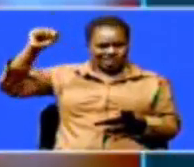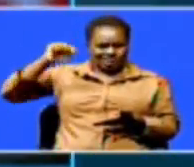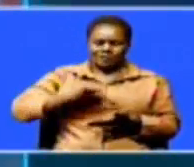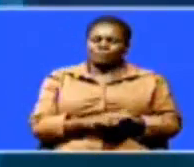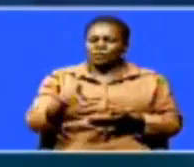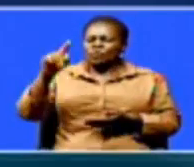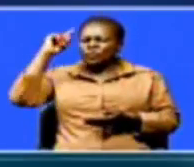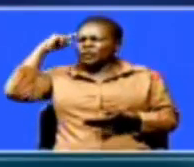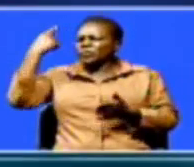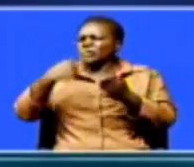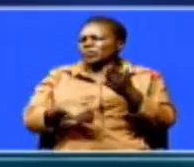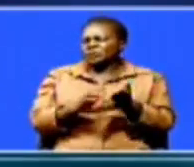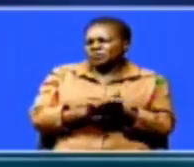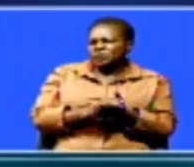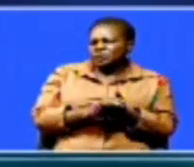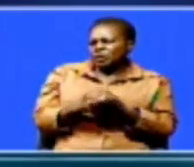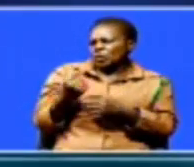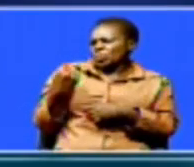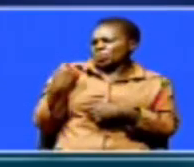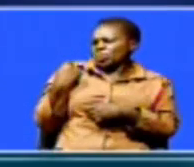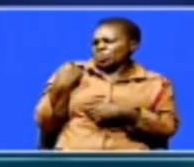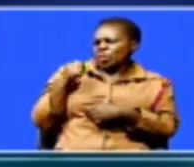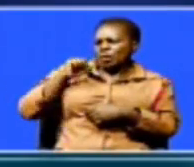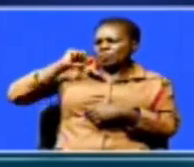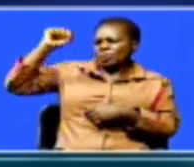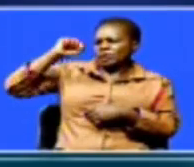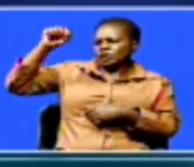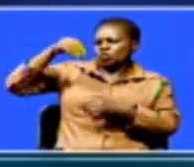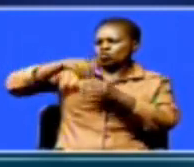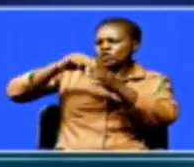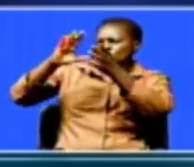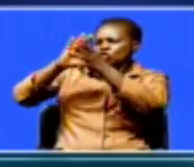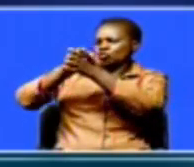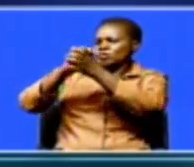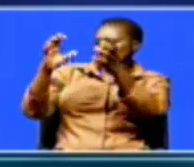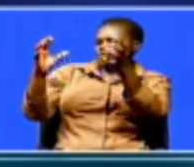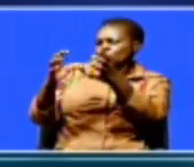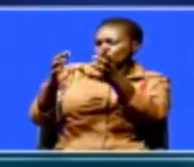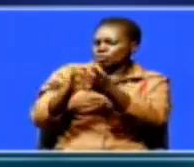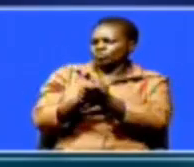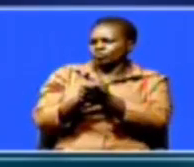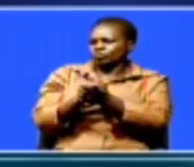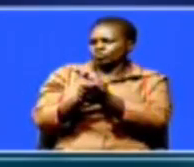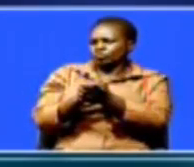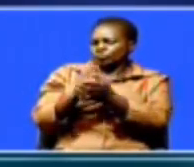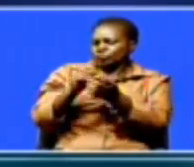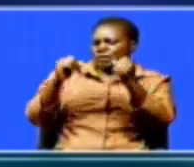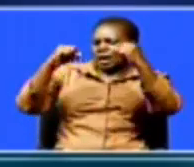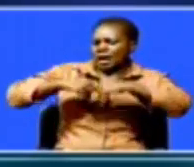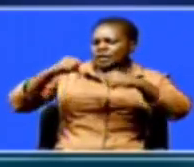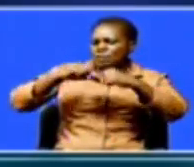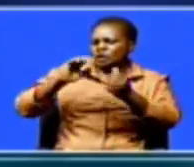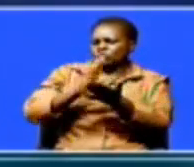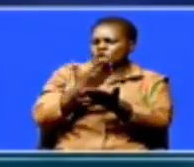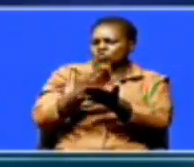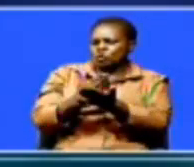What are your thoughts on the recent politicking within the Jubilee Party and the pact signed between the Jubilee